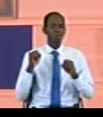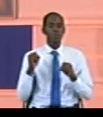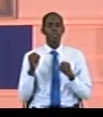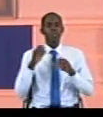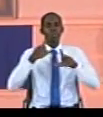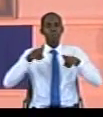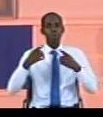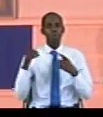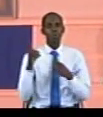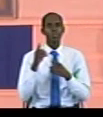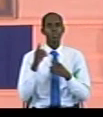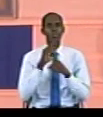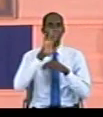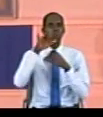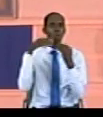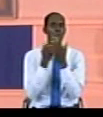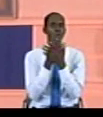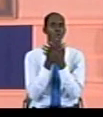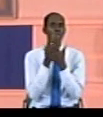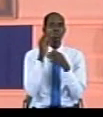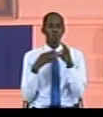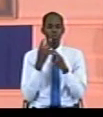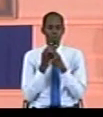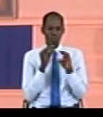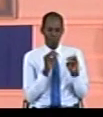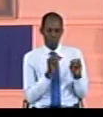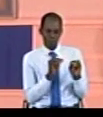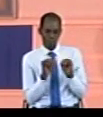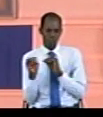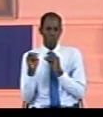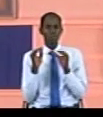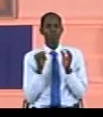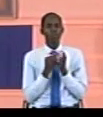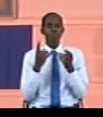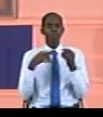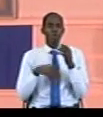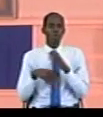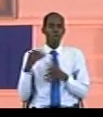world. Make the move. Take the initiative. Come out of your house